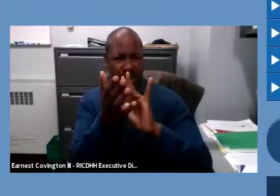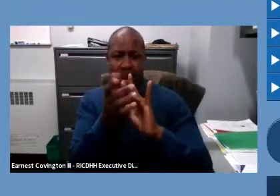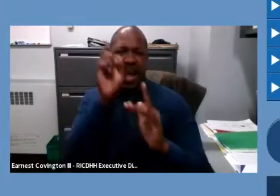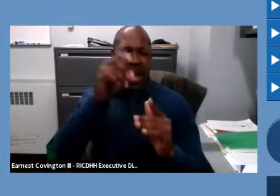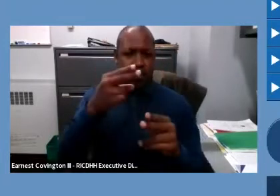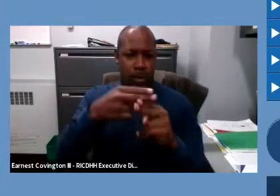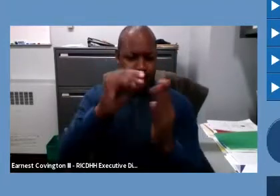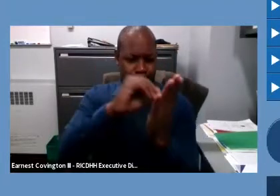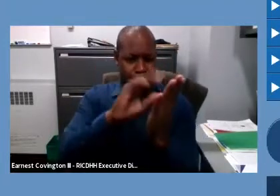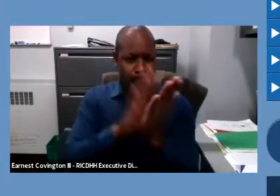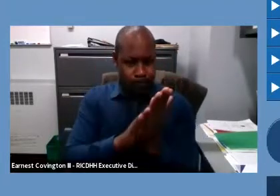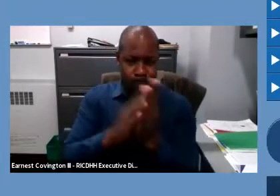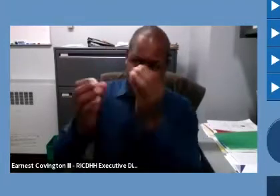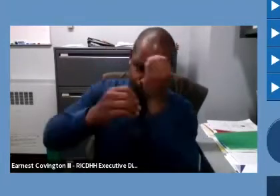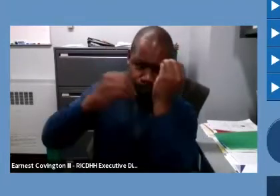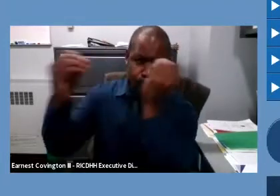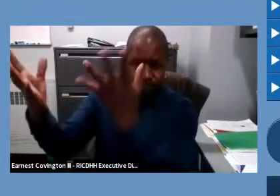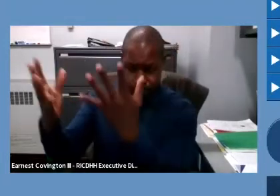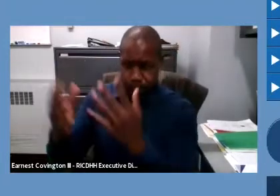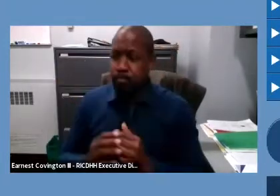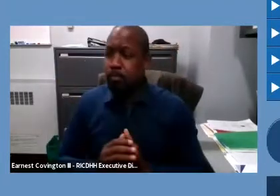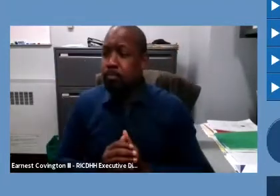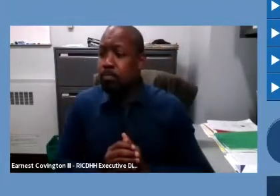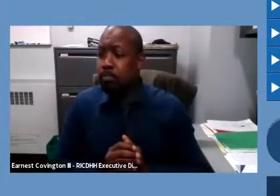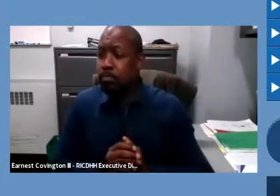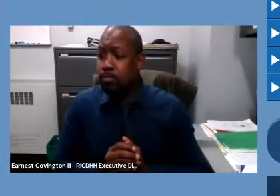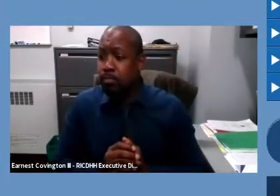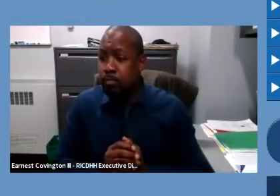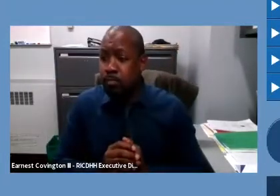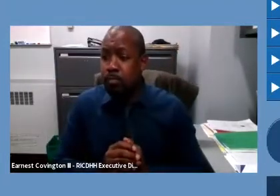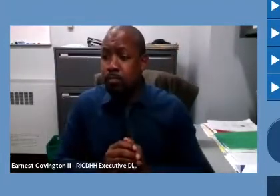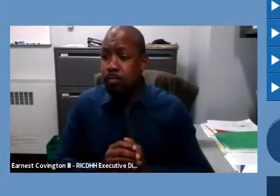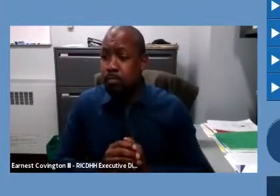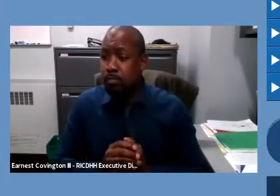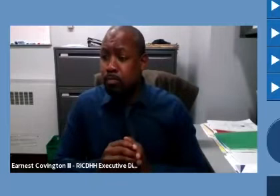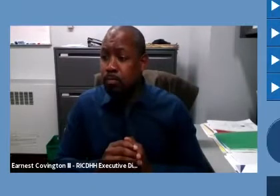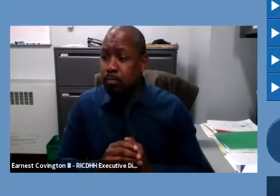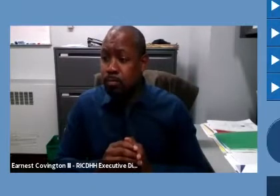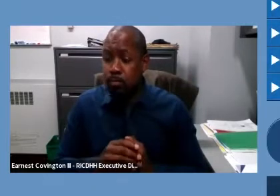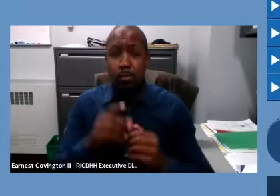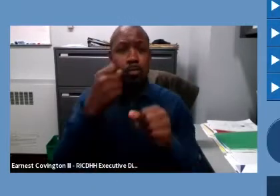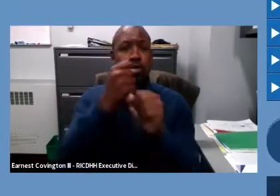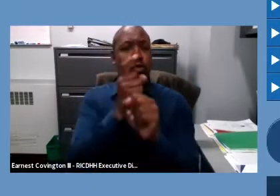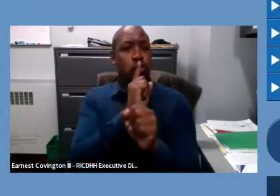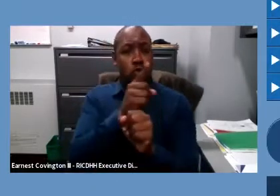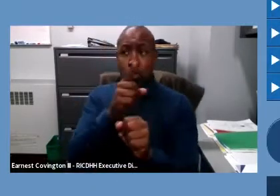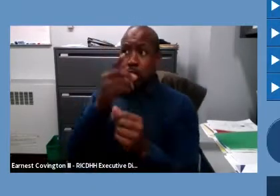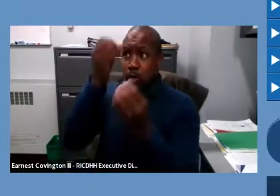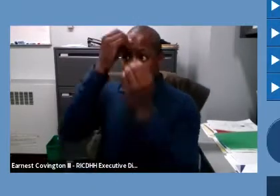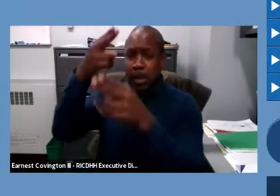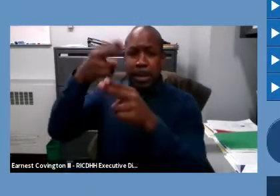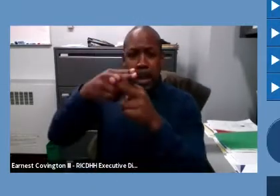an authorization for release so that we can get that information.